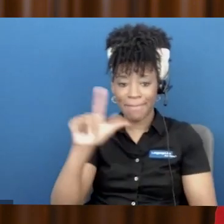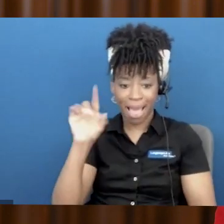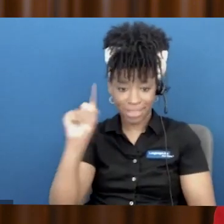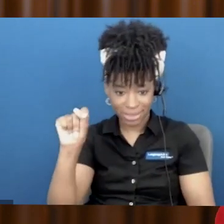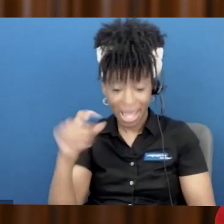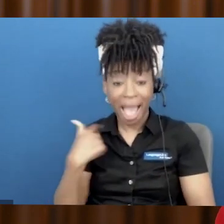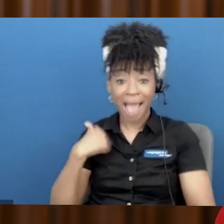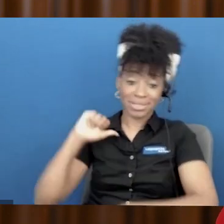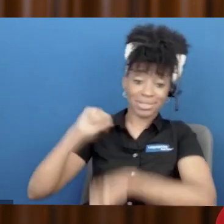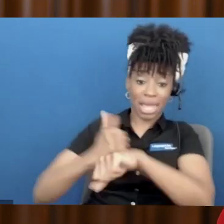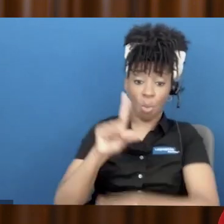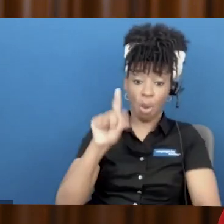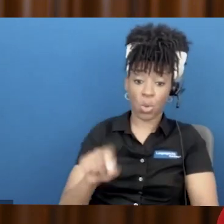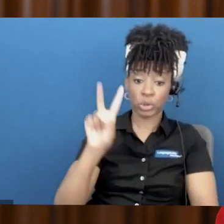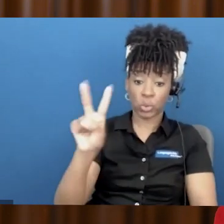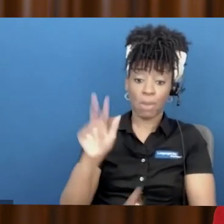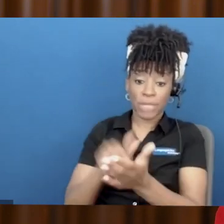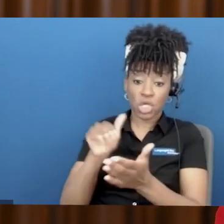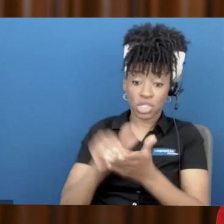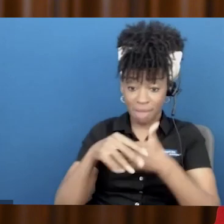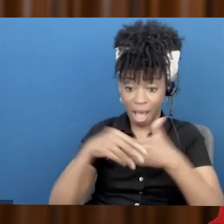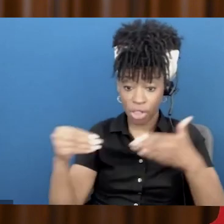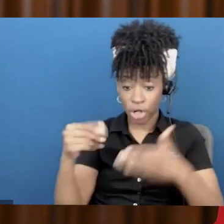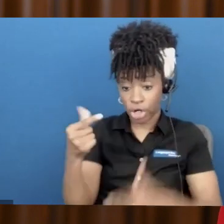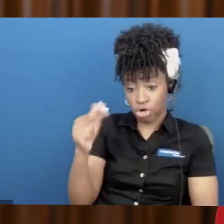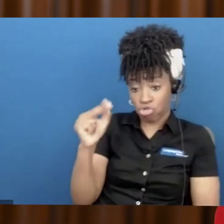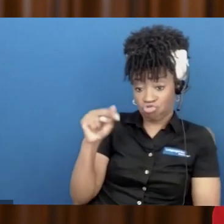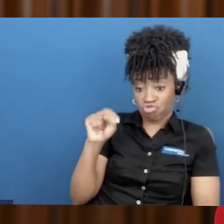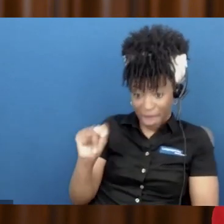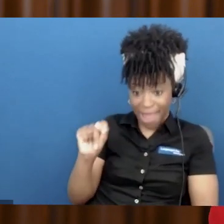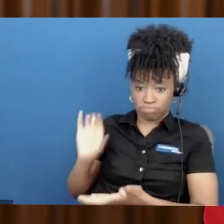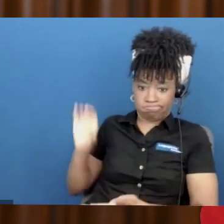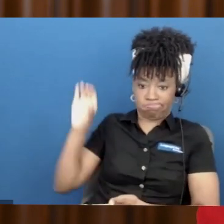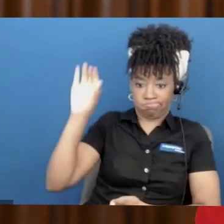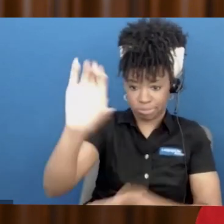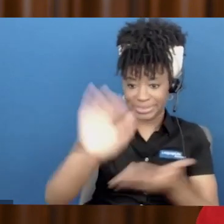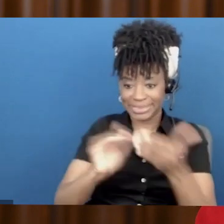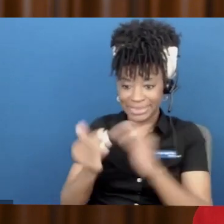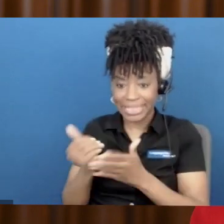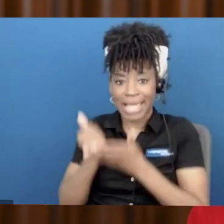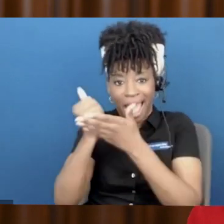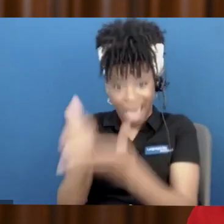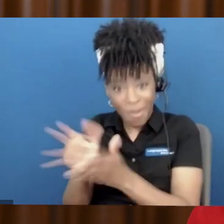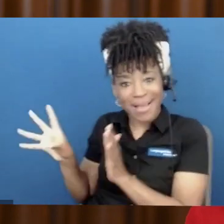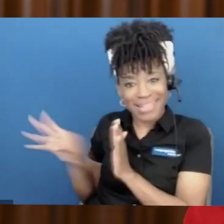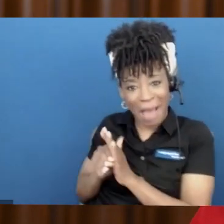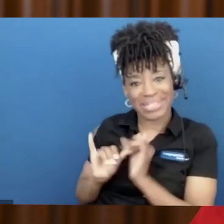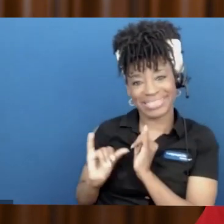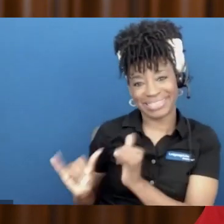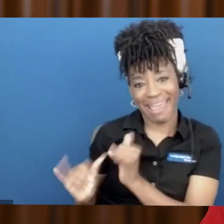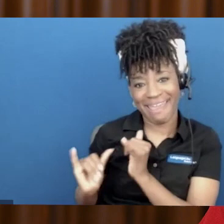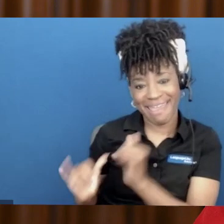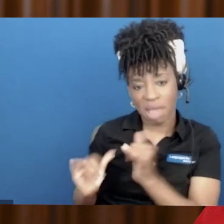the city replicate this success in November. And we will really need your help to ensure that we have enough poll workers and volunteers for